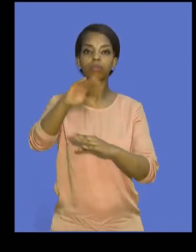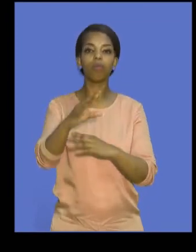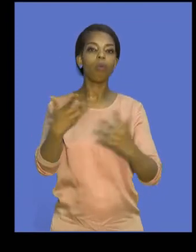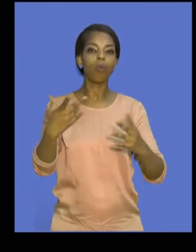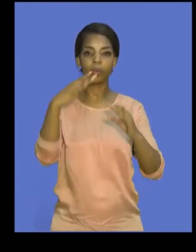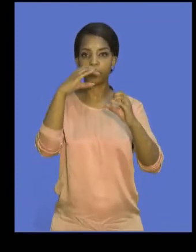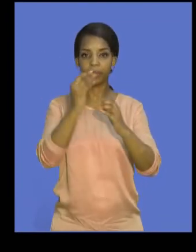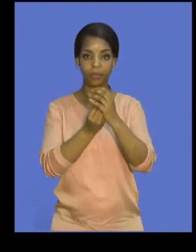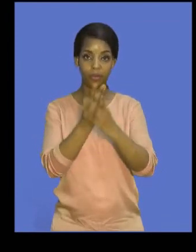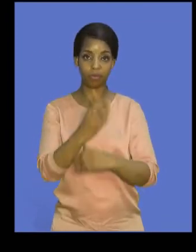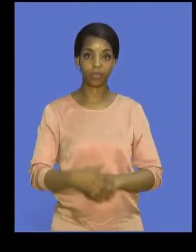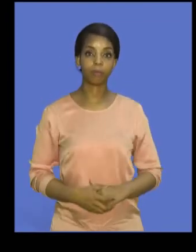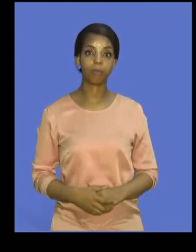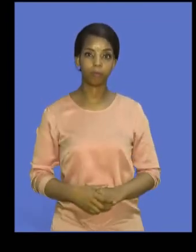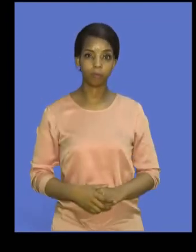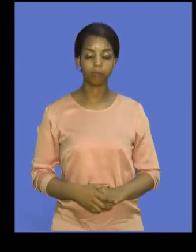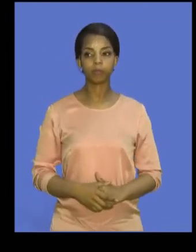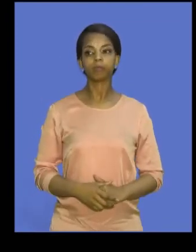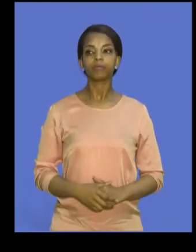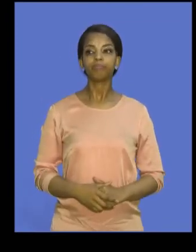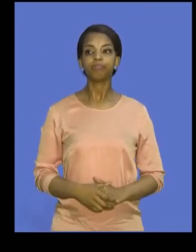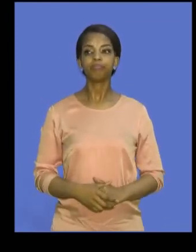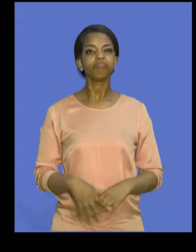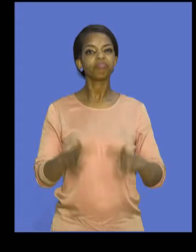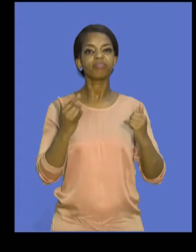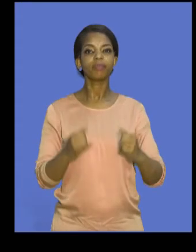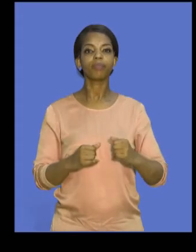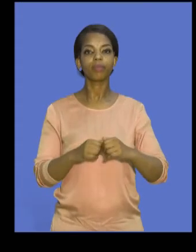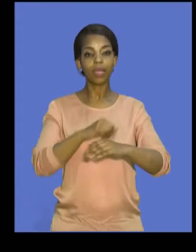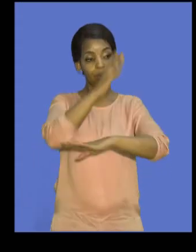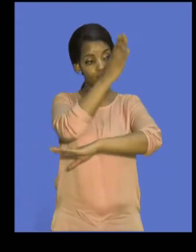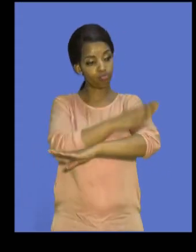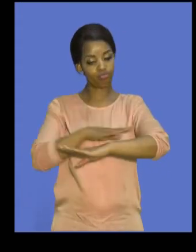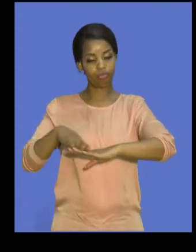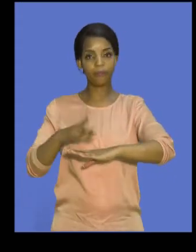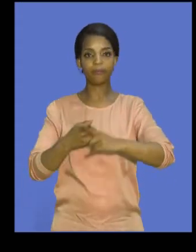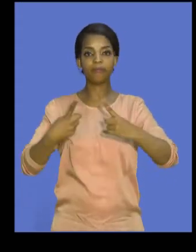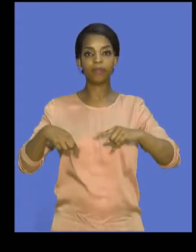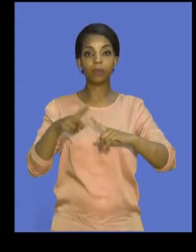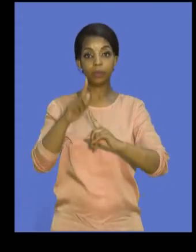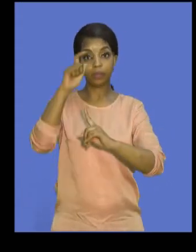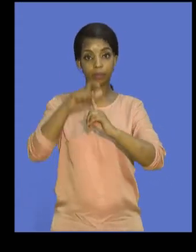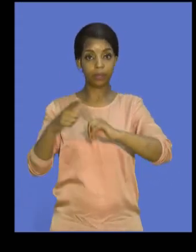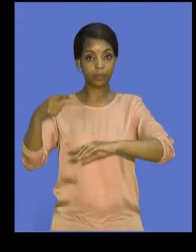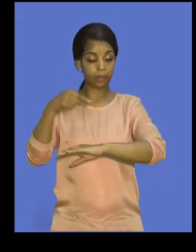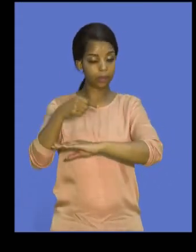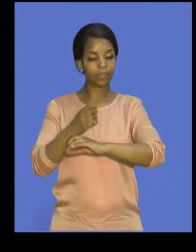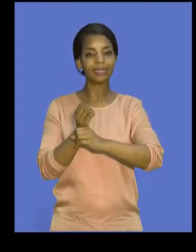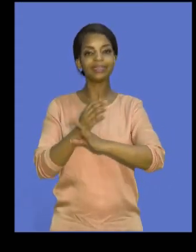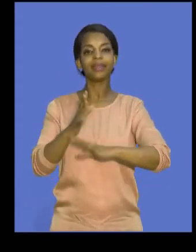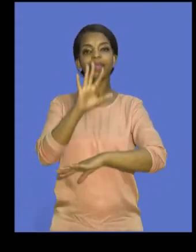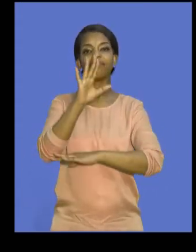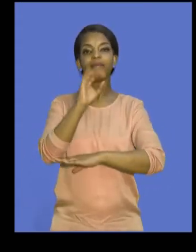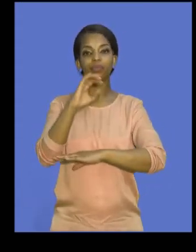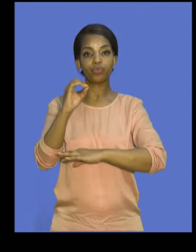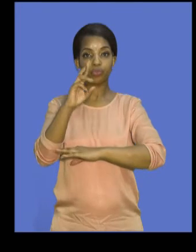Now, if I put this on a graph, this person on the first month, they started with 500 rands. And the second month,